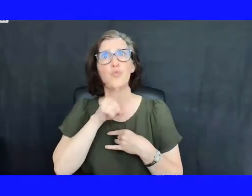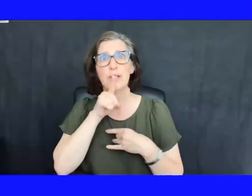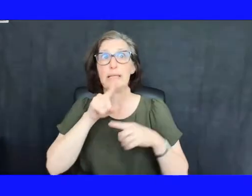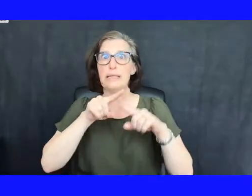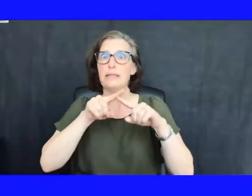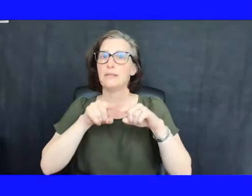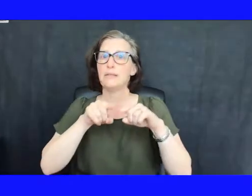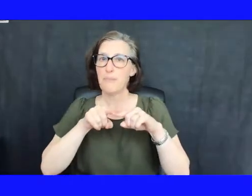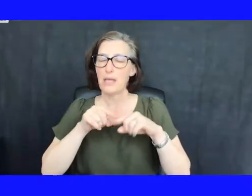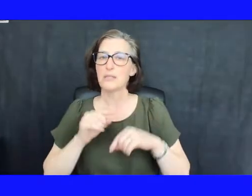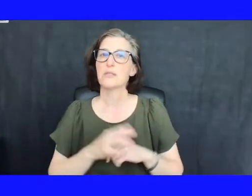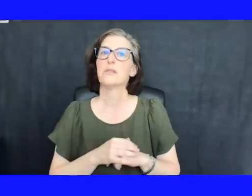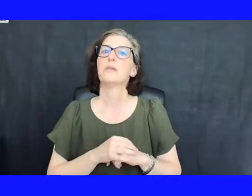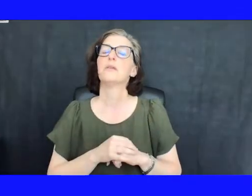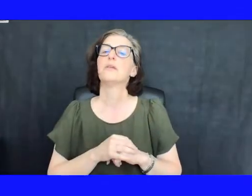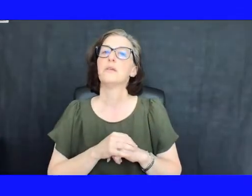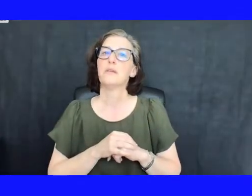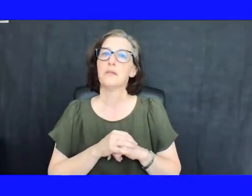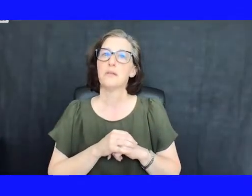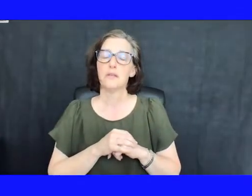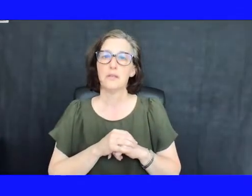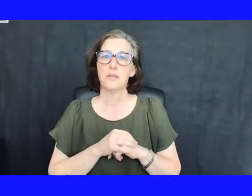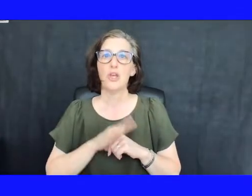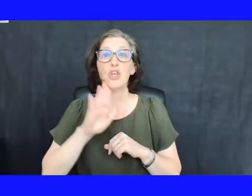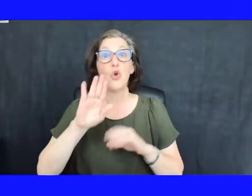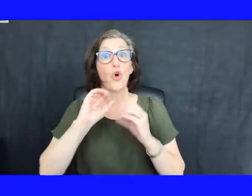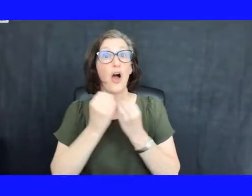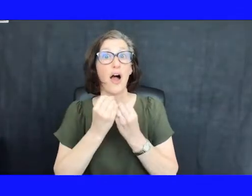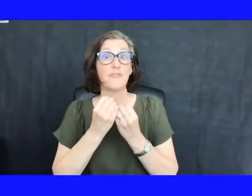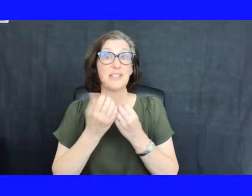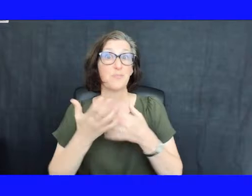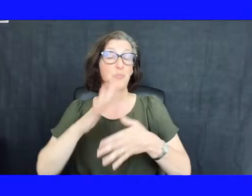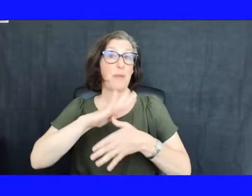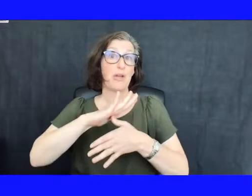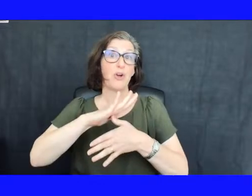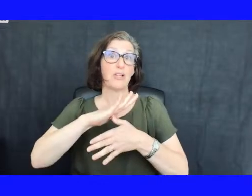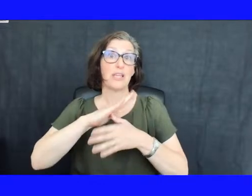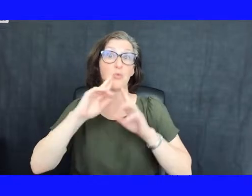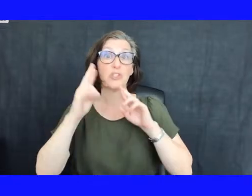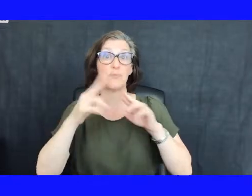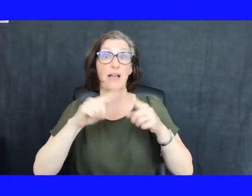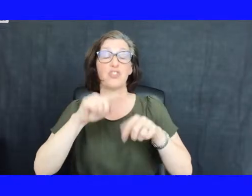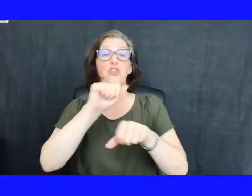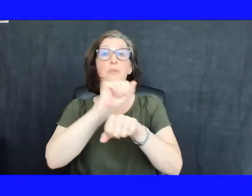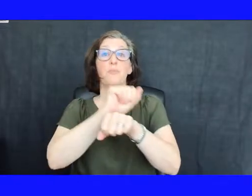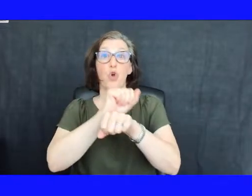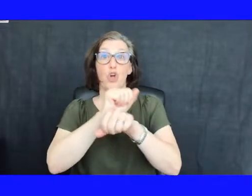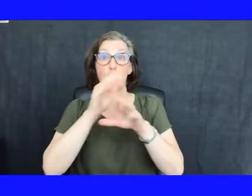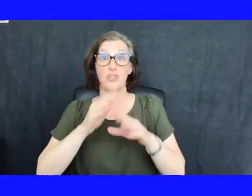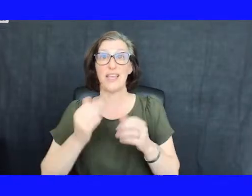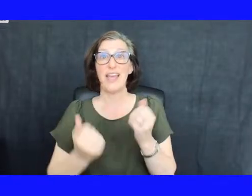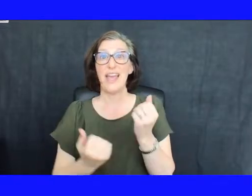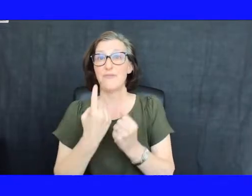an allegation of sexual abuse. So in that instance, automatically,